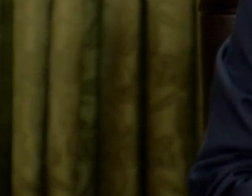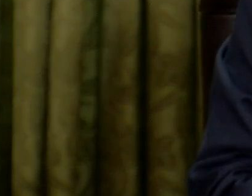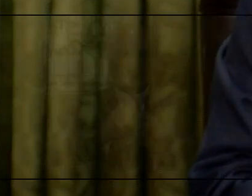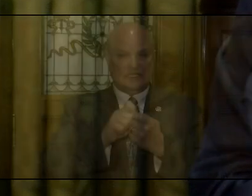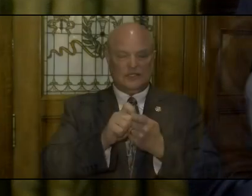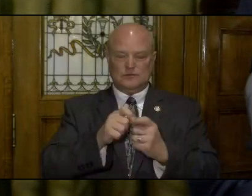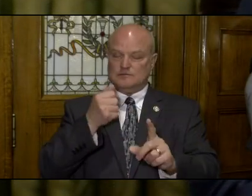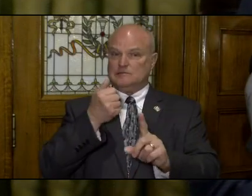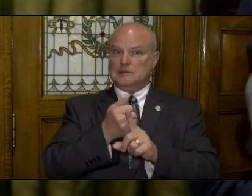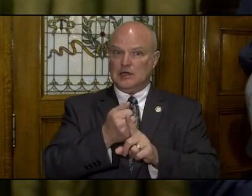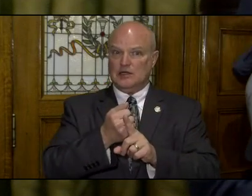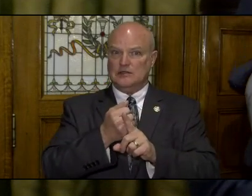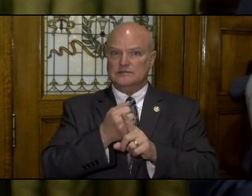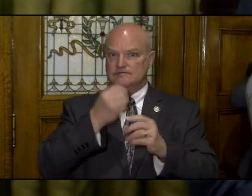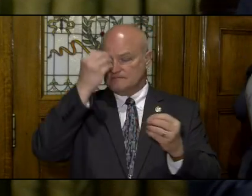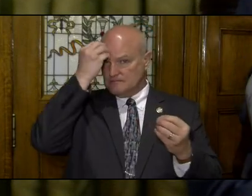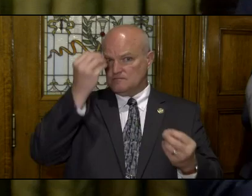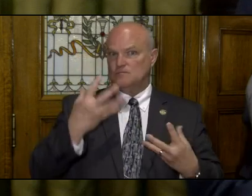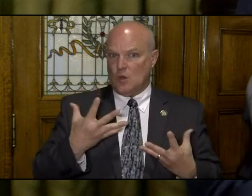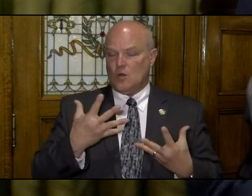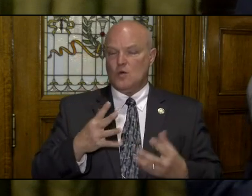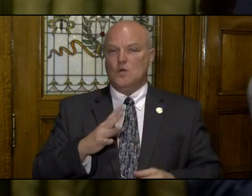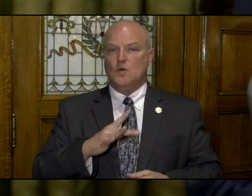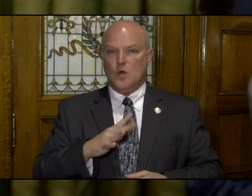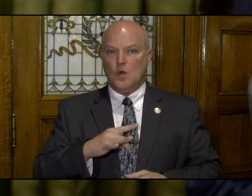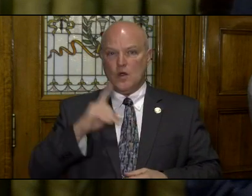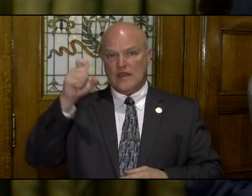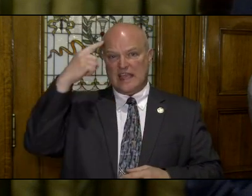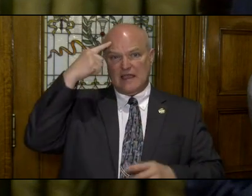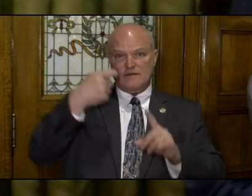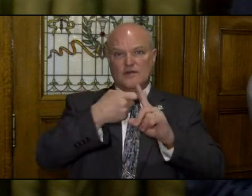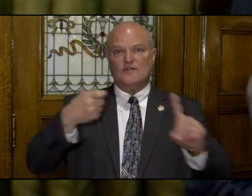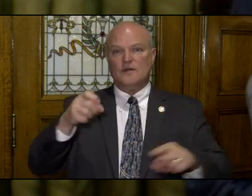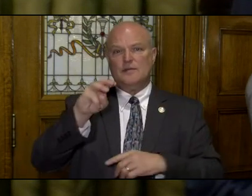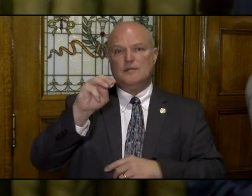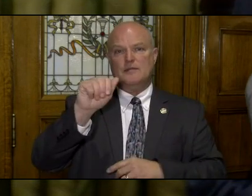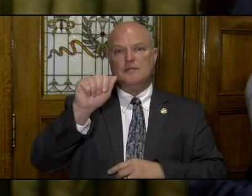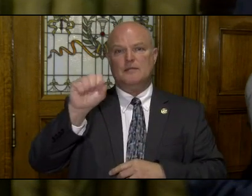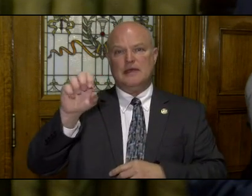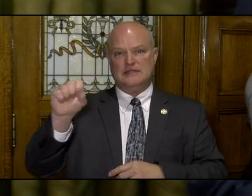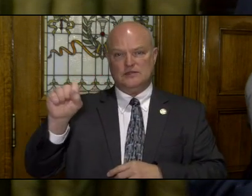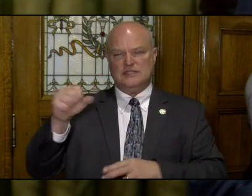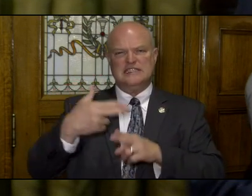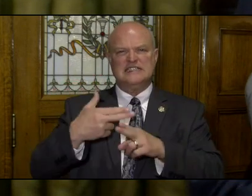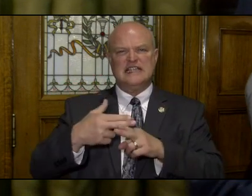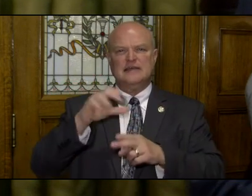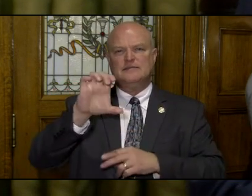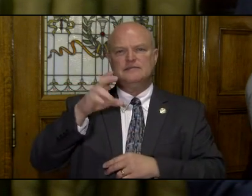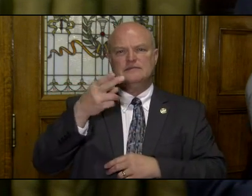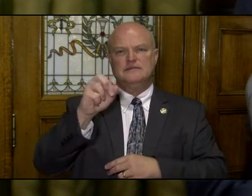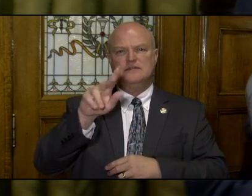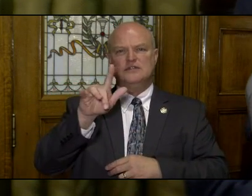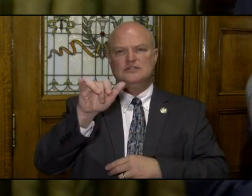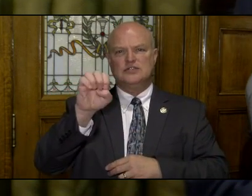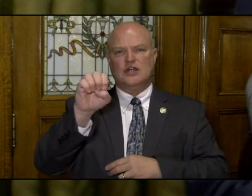particularly struck me as informative. The governor of Massachusetts, my friend Charlie Baker, was telling me